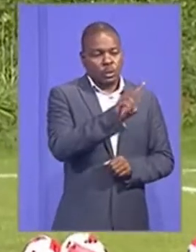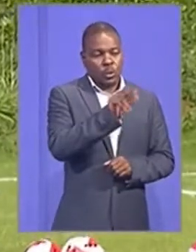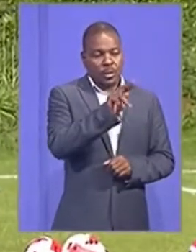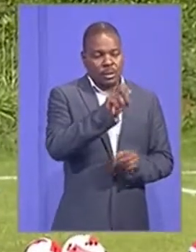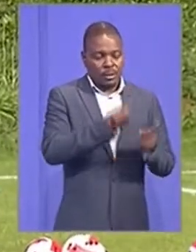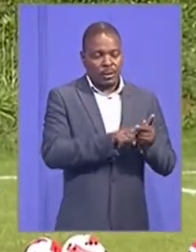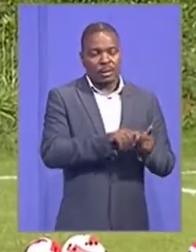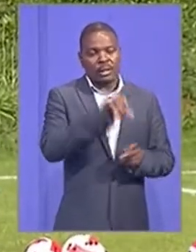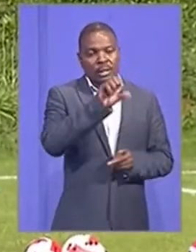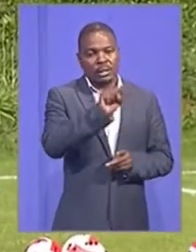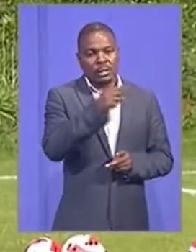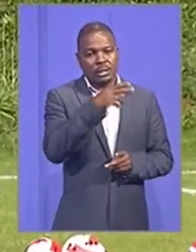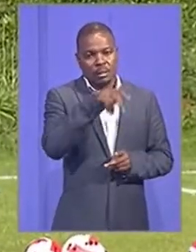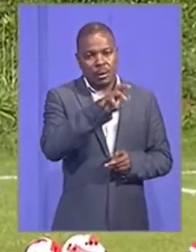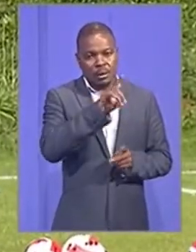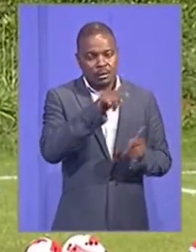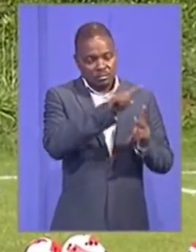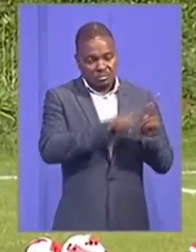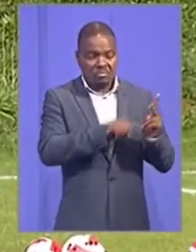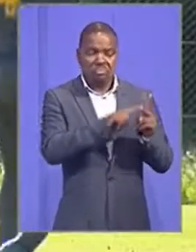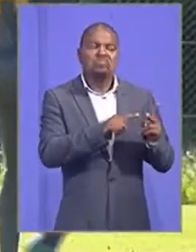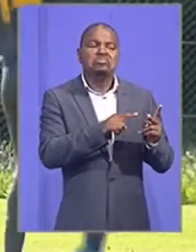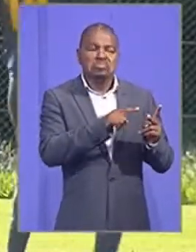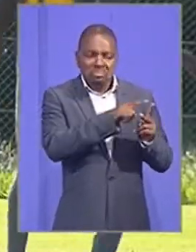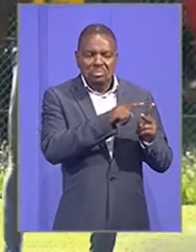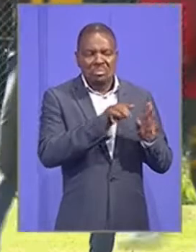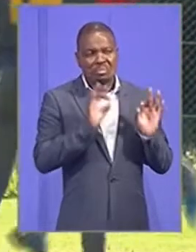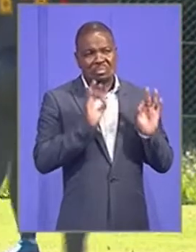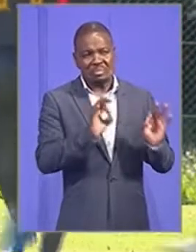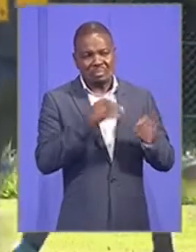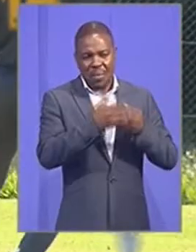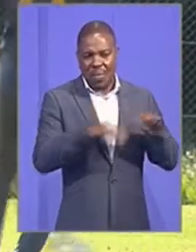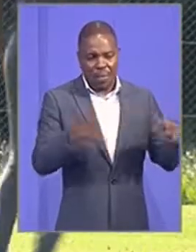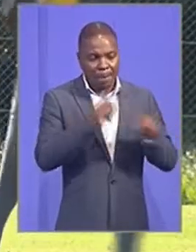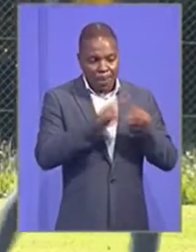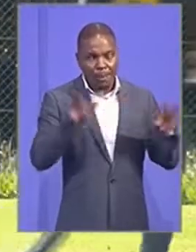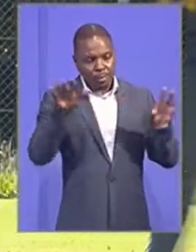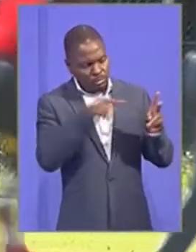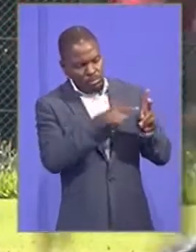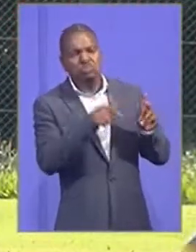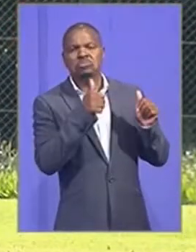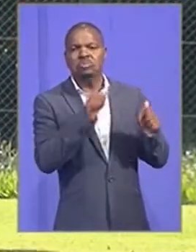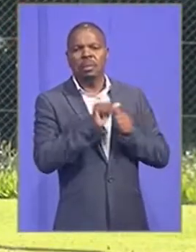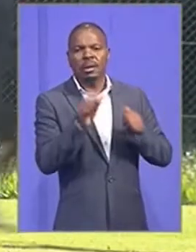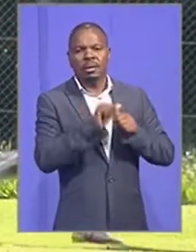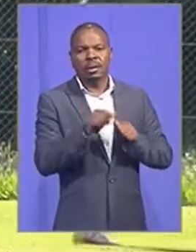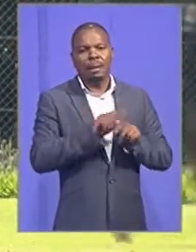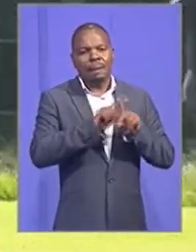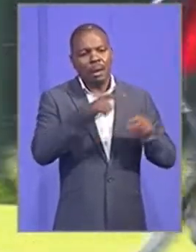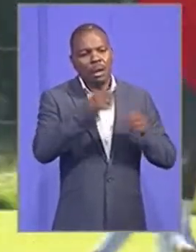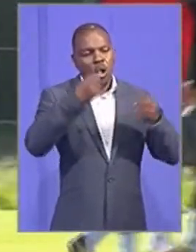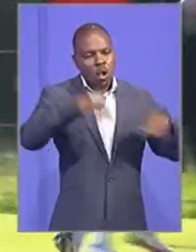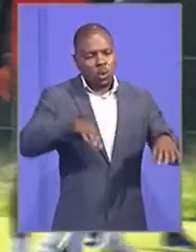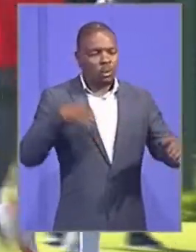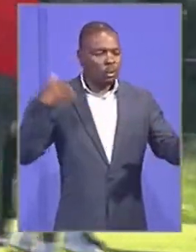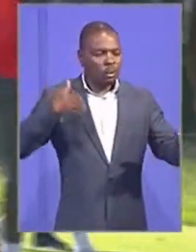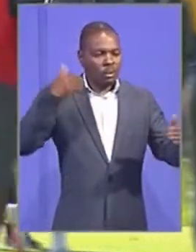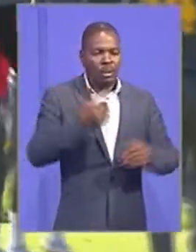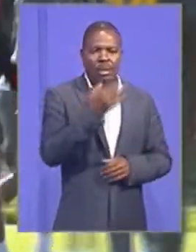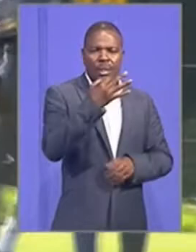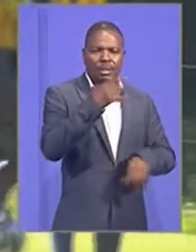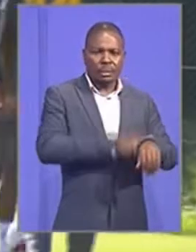ratileng ho qala ka teng empa ba rositswe ka phapang e leng teng sehlopheng sena se etsala le ha ba lahlehetswe ke dipapadi tse tharo ka